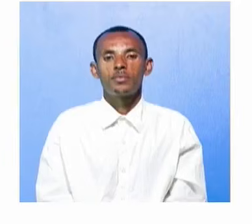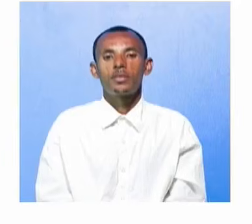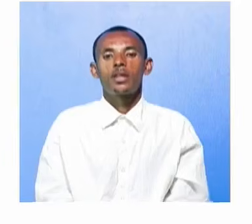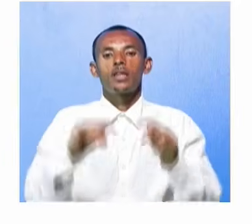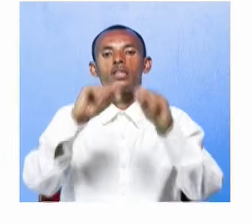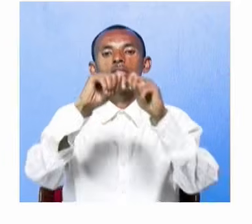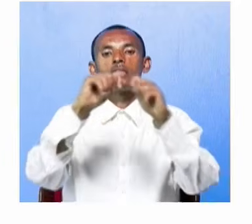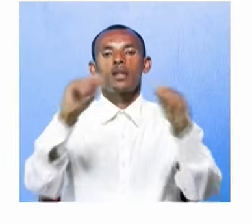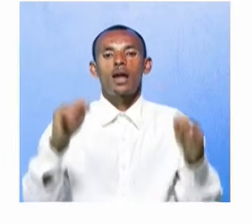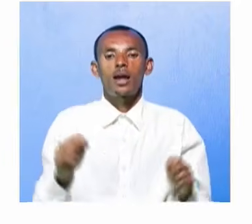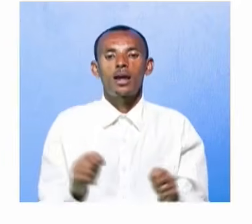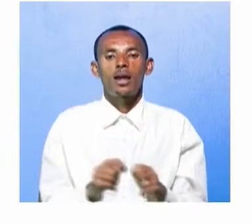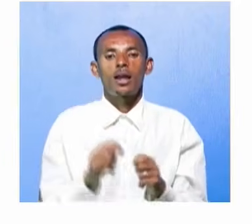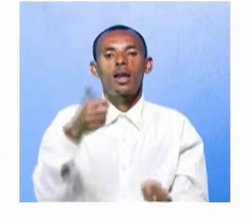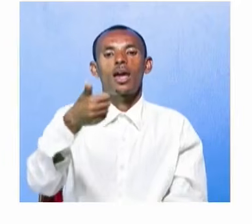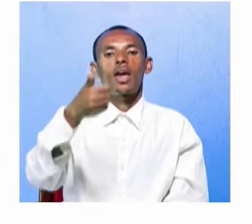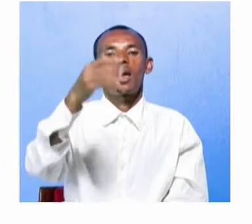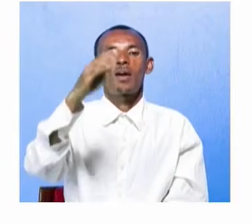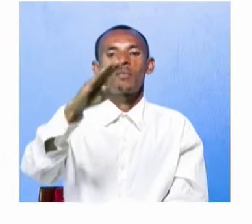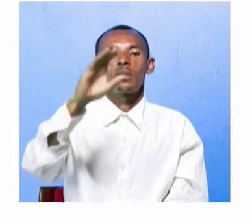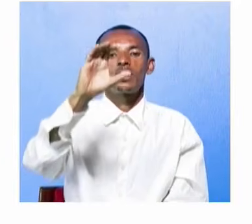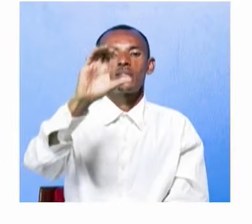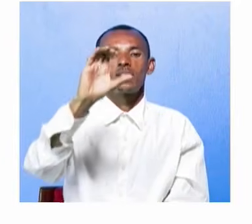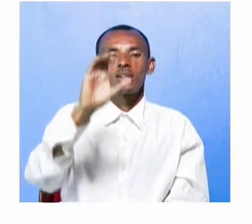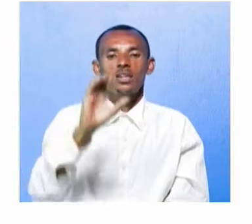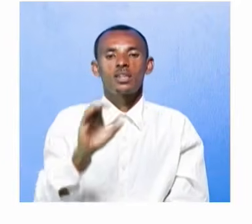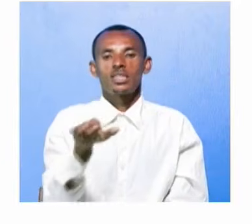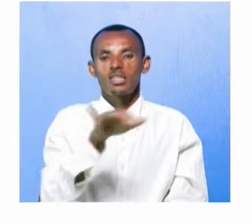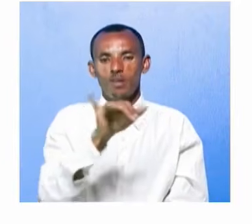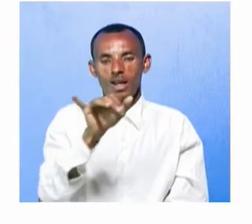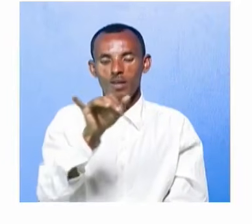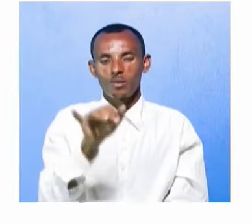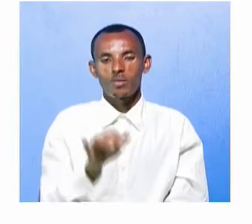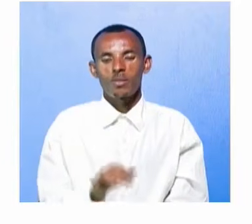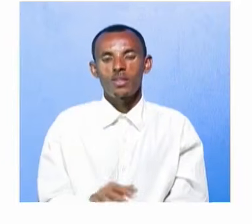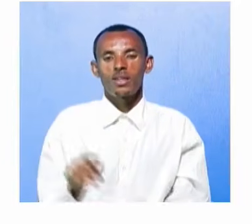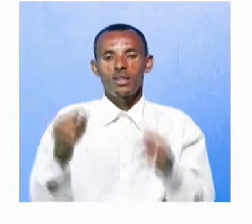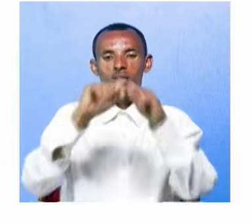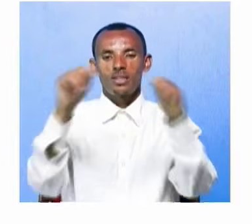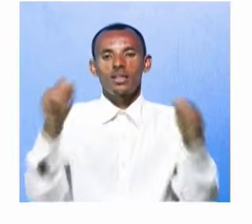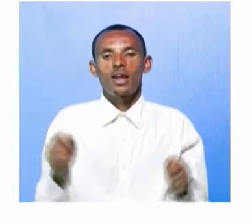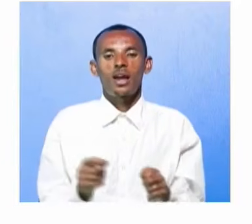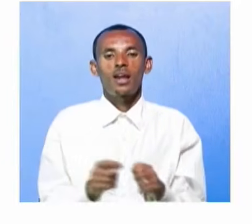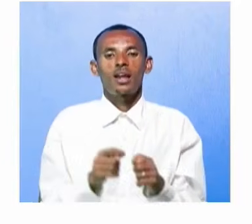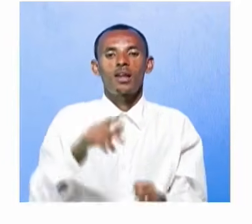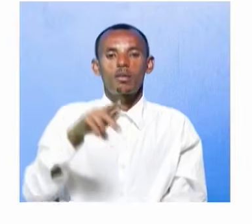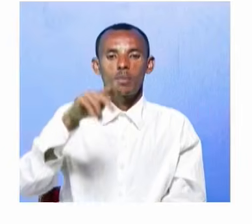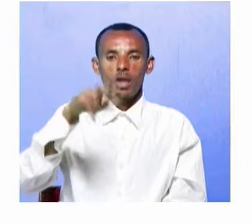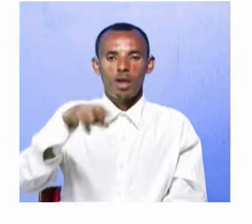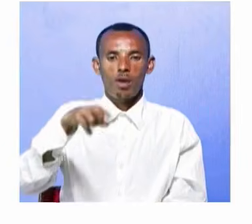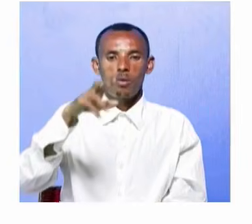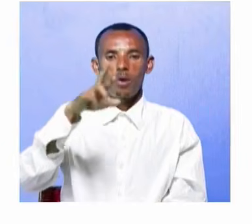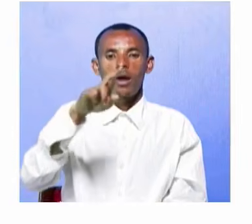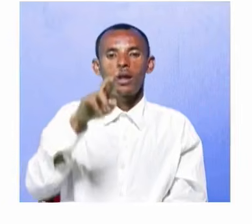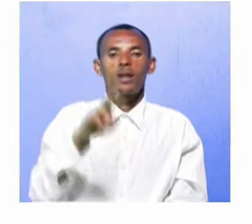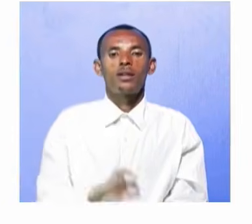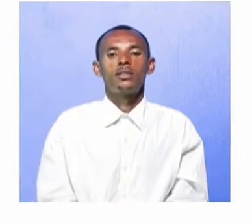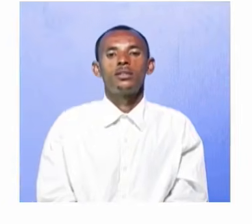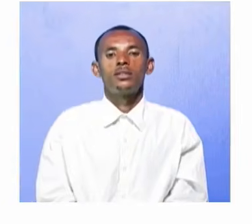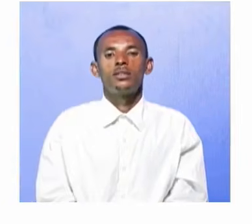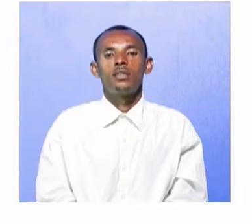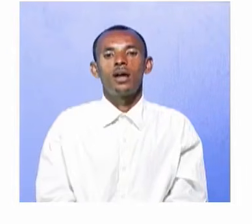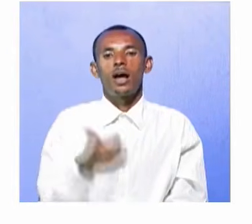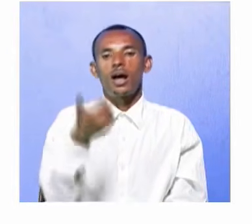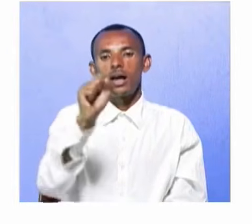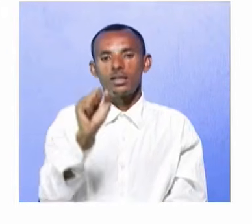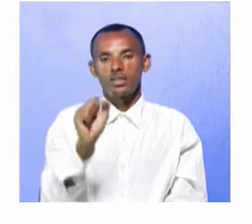triangle ABC. Triangle ABC is similar to triangle PQR as